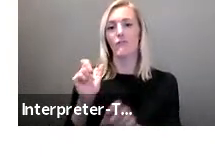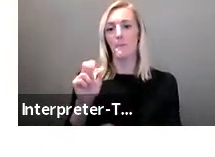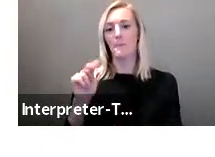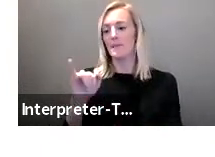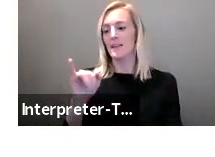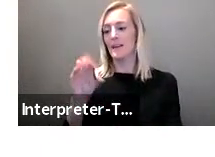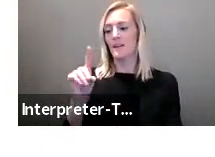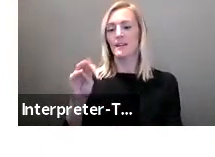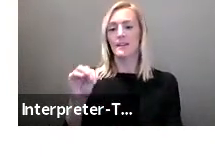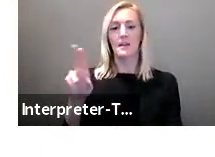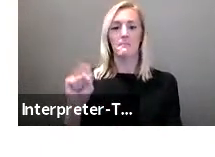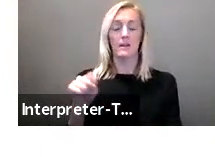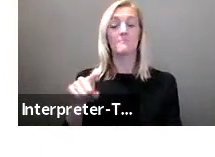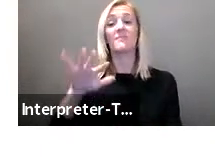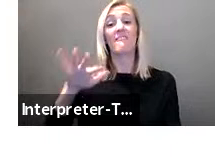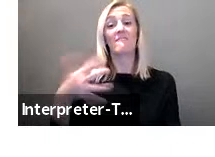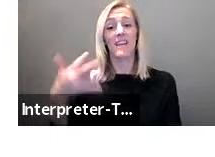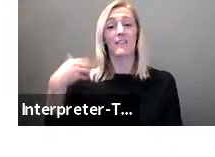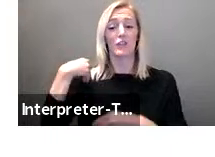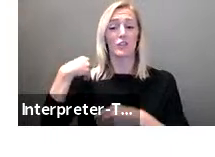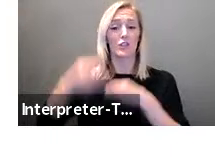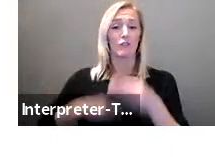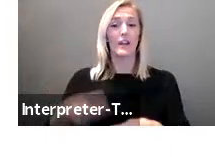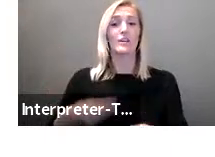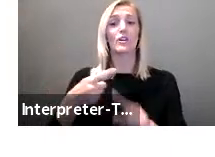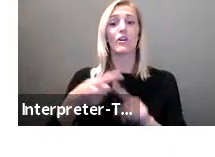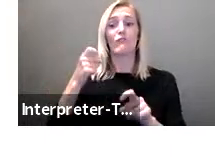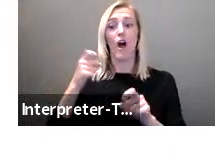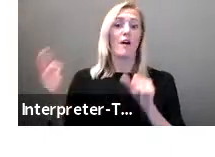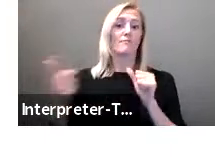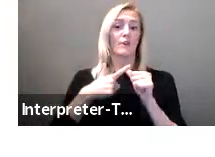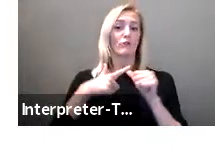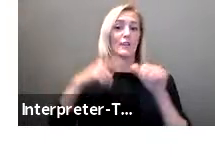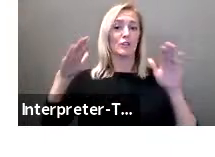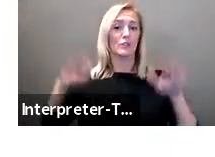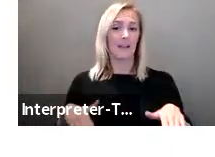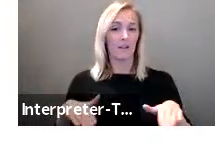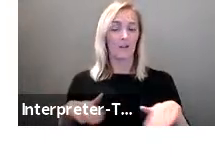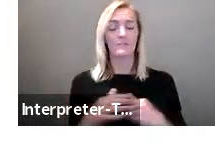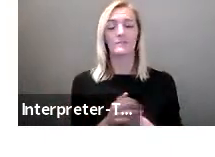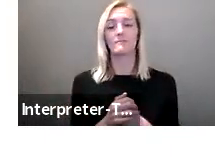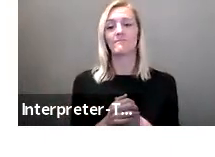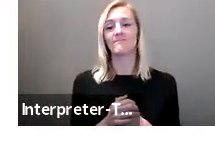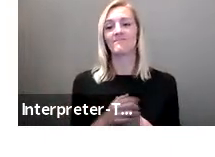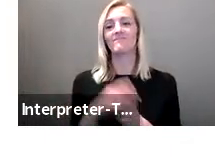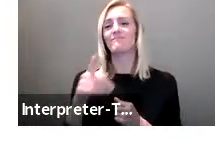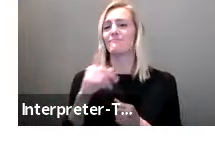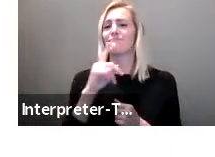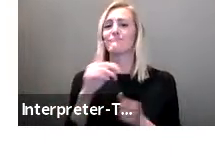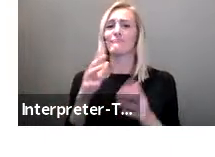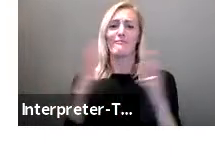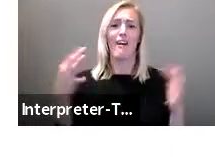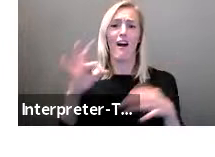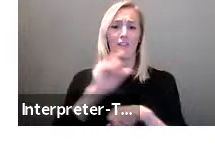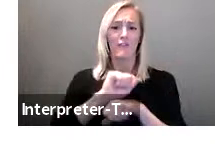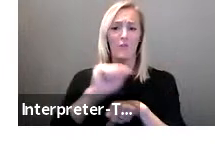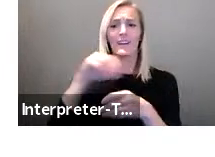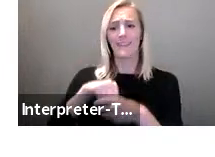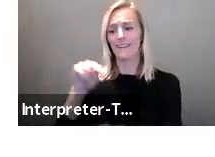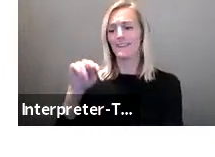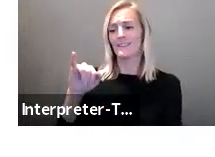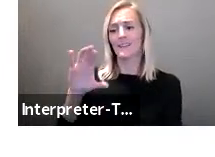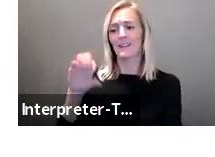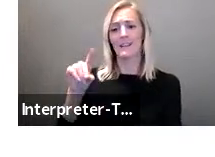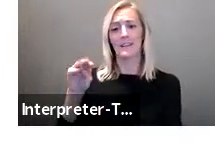fifth generation descendant of the original settlers. She has done considerable work in Nicodemus and throughout Kansas,